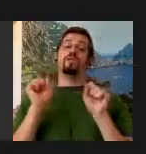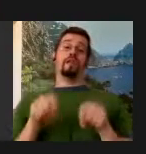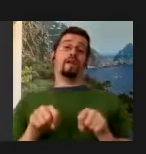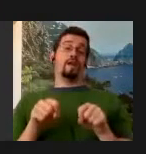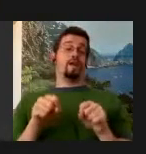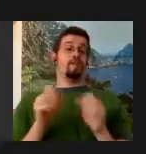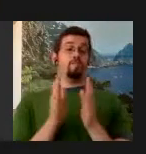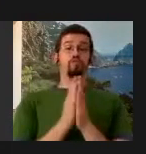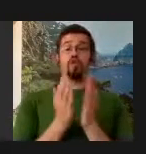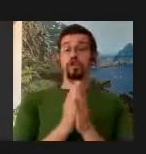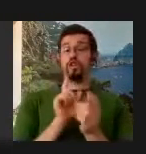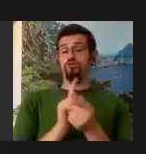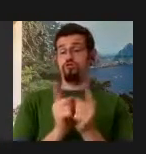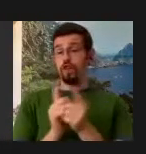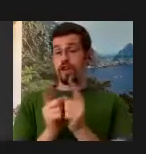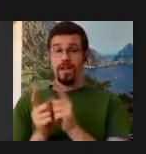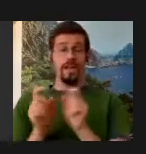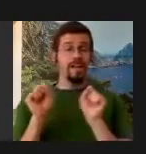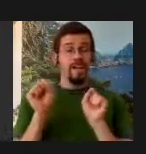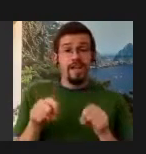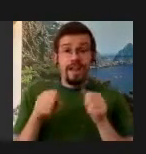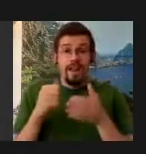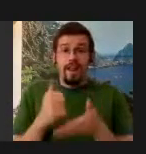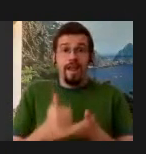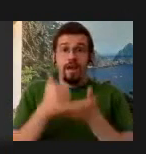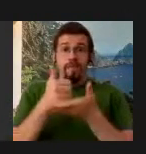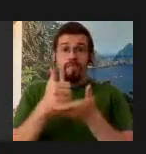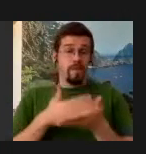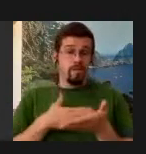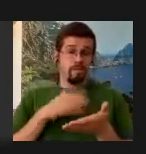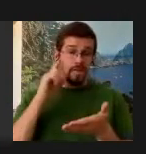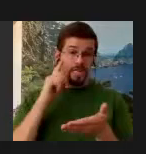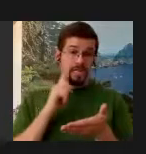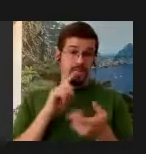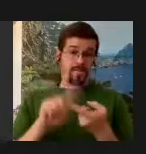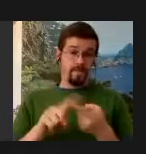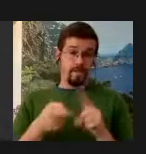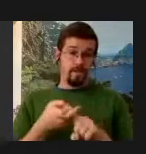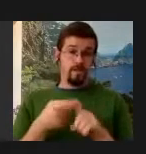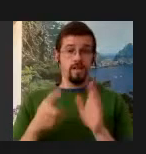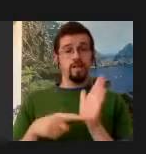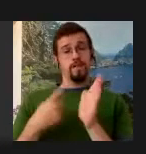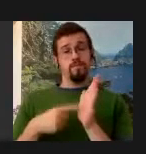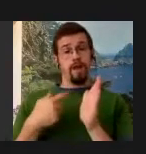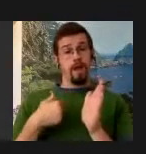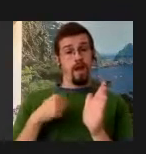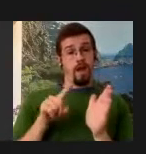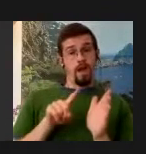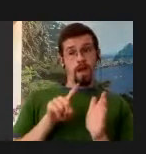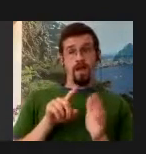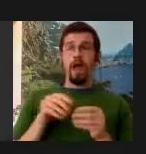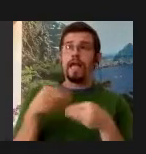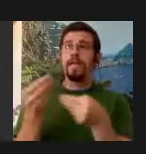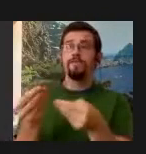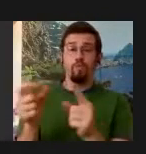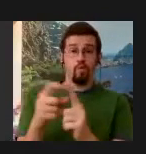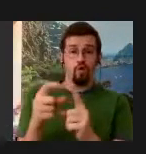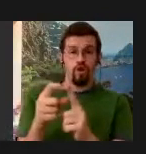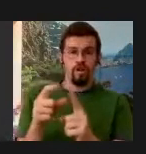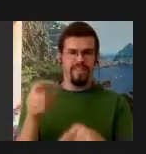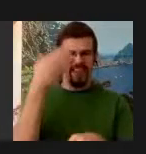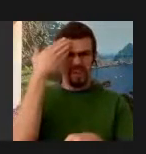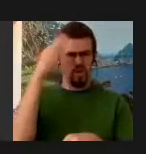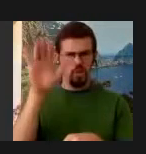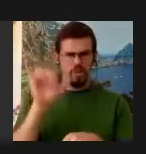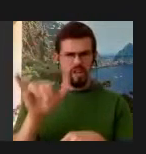books, you can, it's helpful. Even with my deaf friends, sometimes I ask them I give them a word and I don't know the